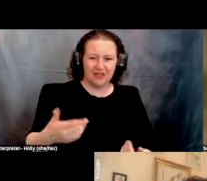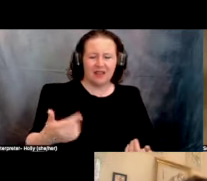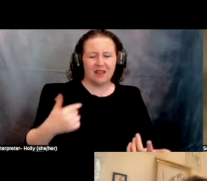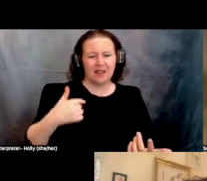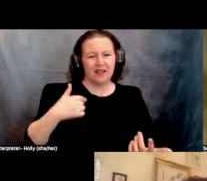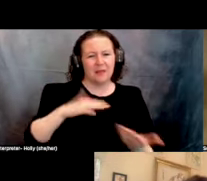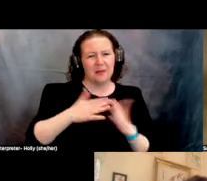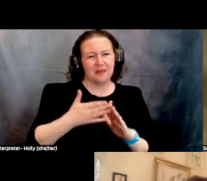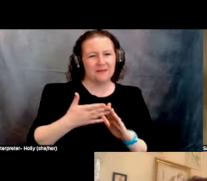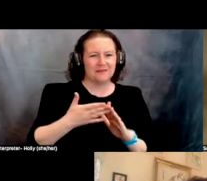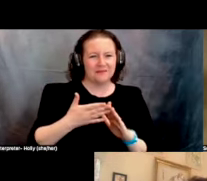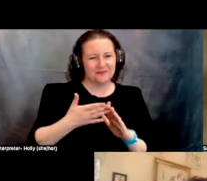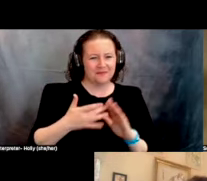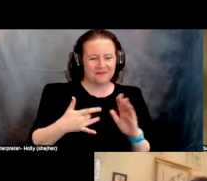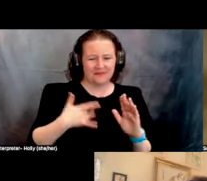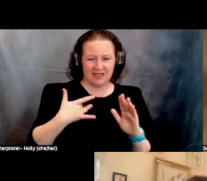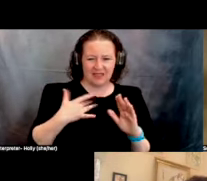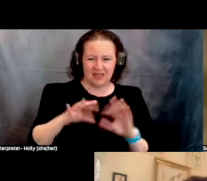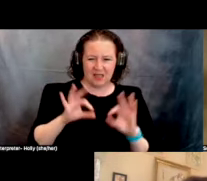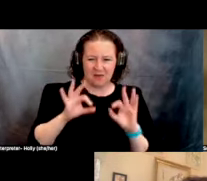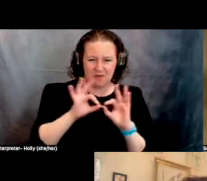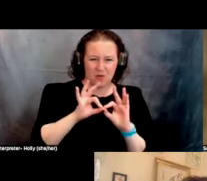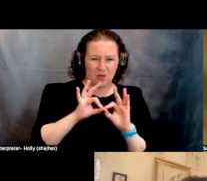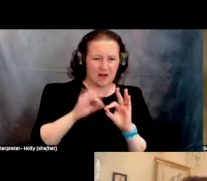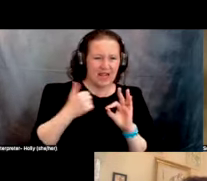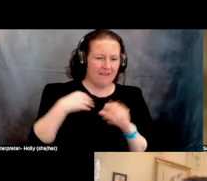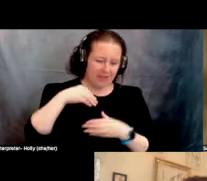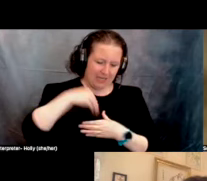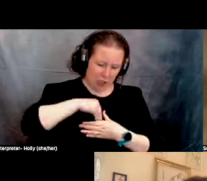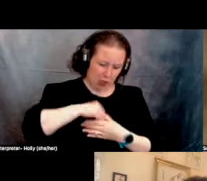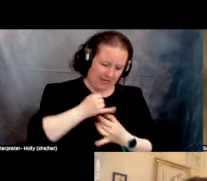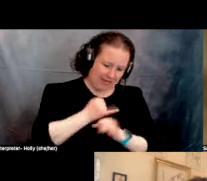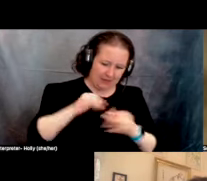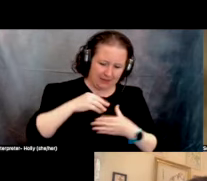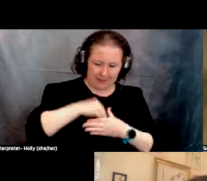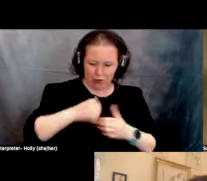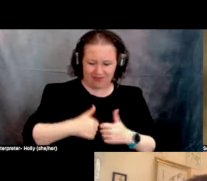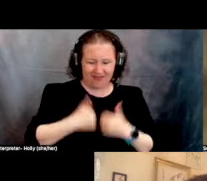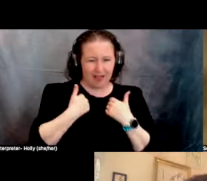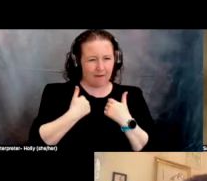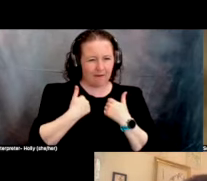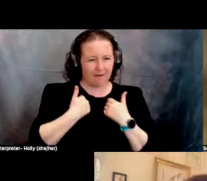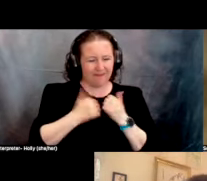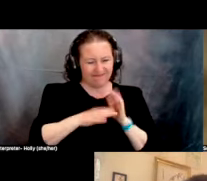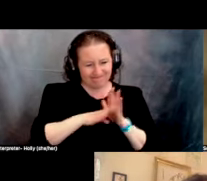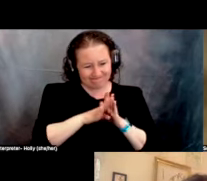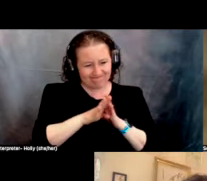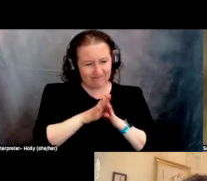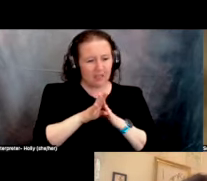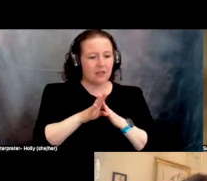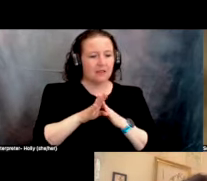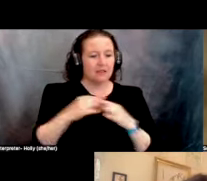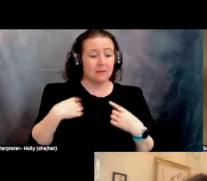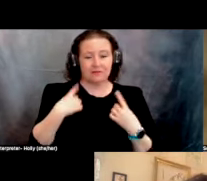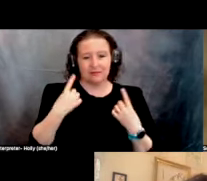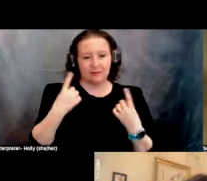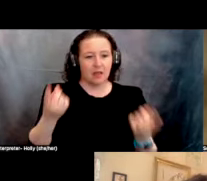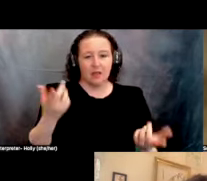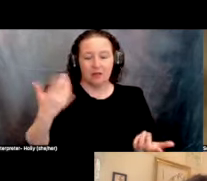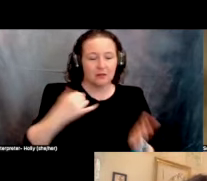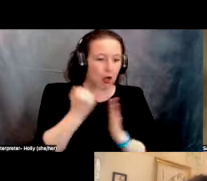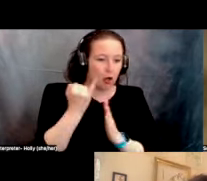develop my inner independence and inner life. And so I've always been an artist, even when I